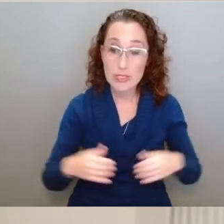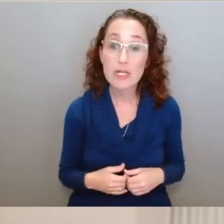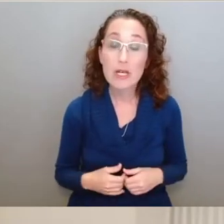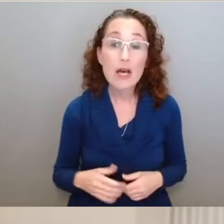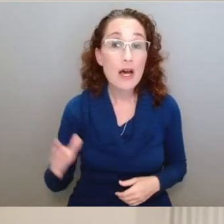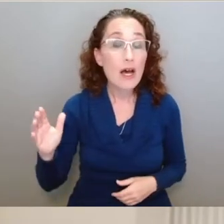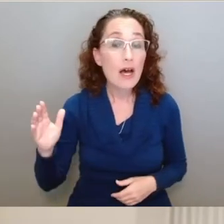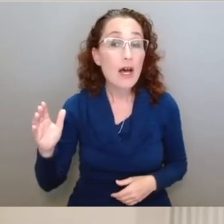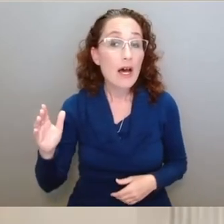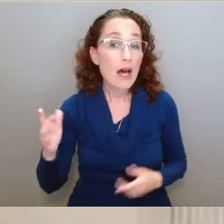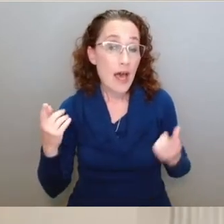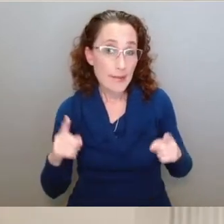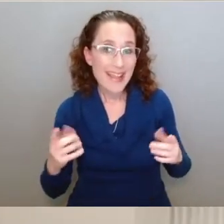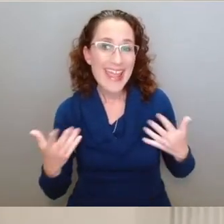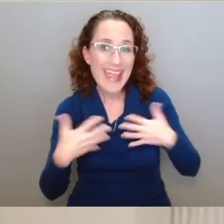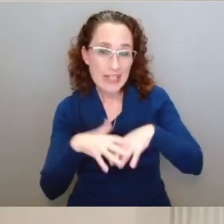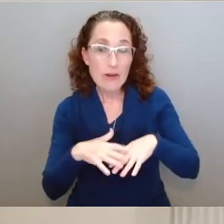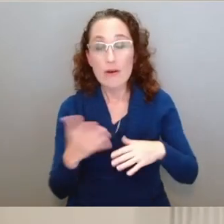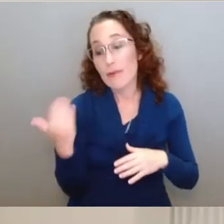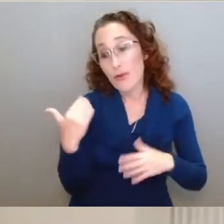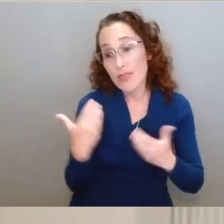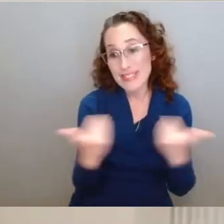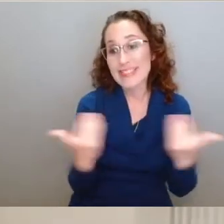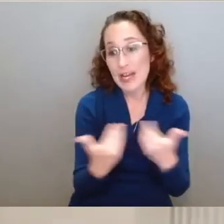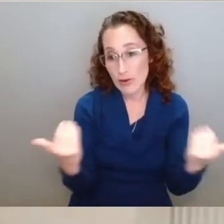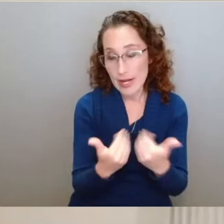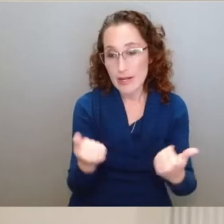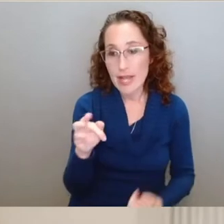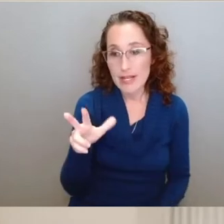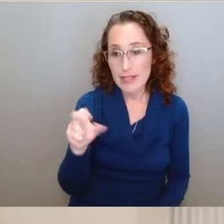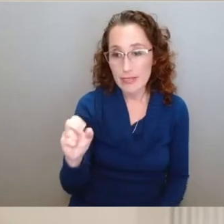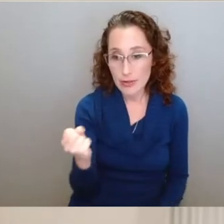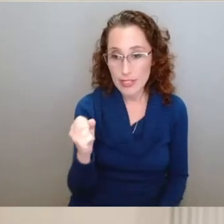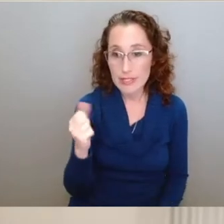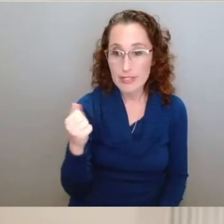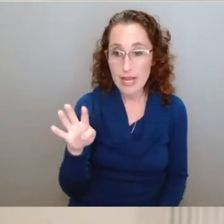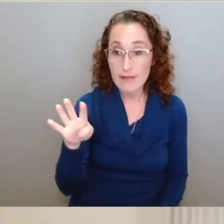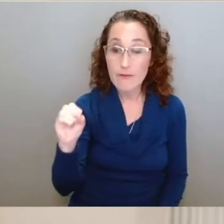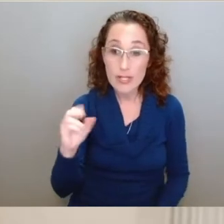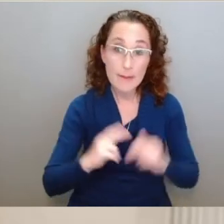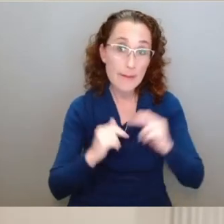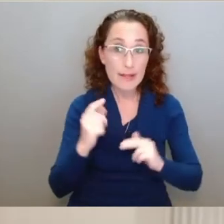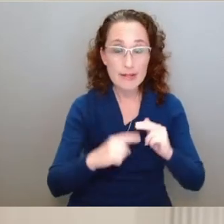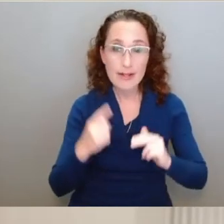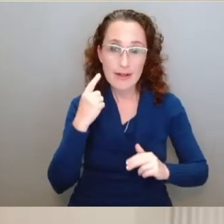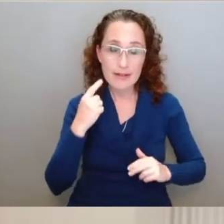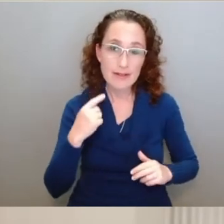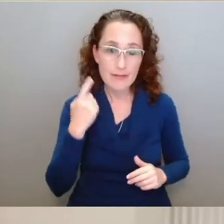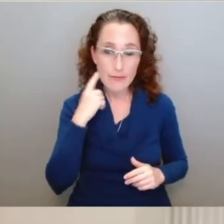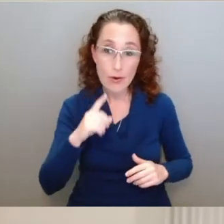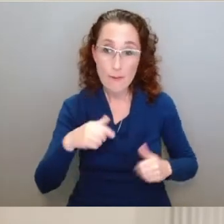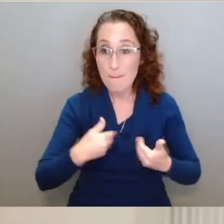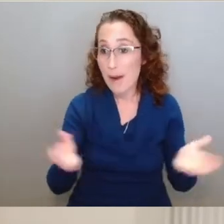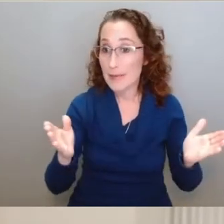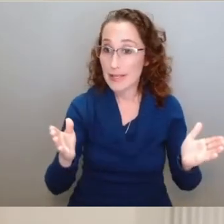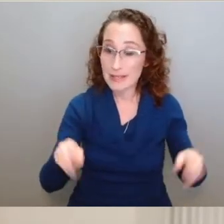integrated, they were usually segregated, in the 1930s and 40s when they were built as part of a building boom of public goods that